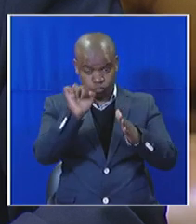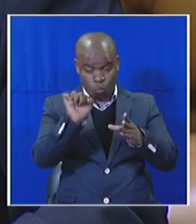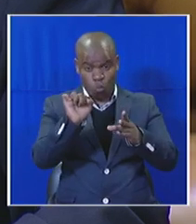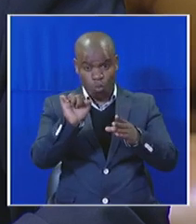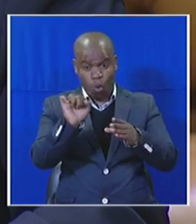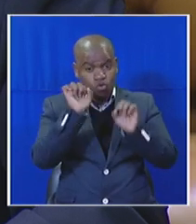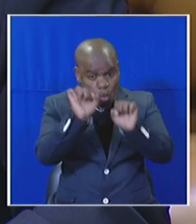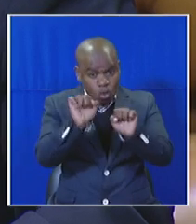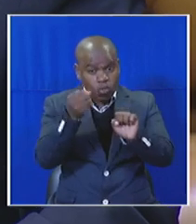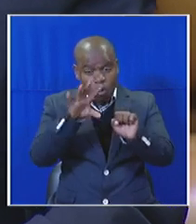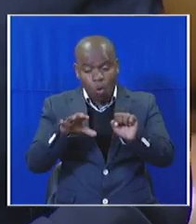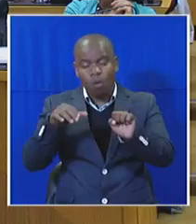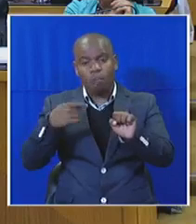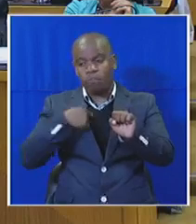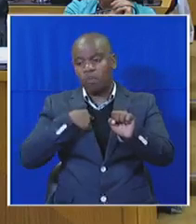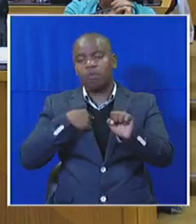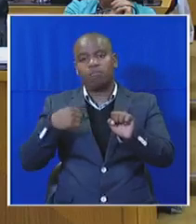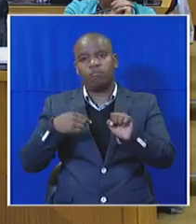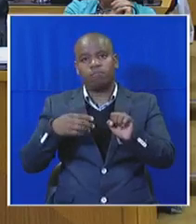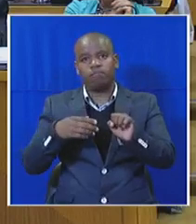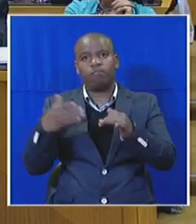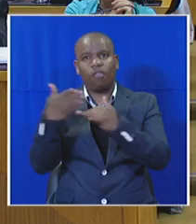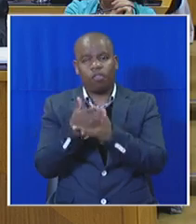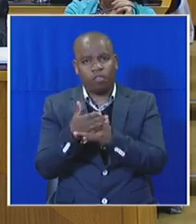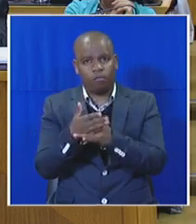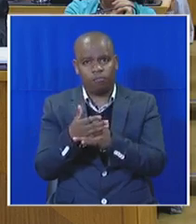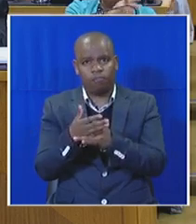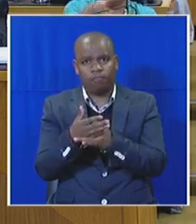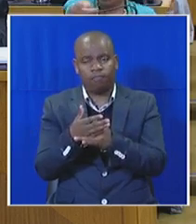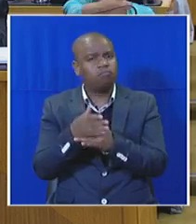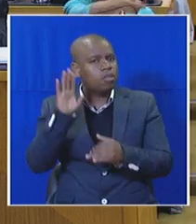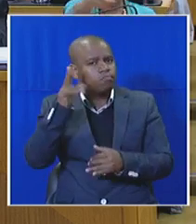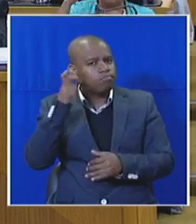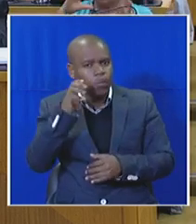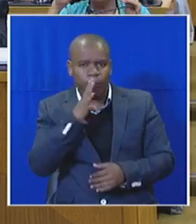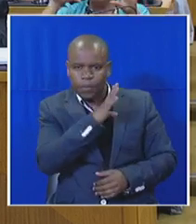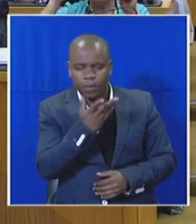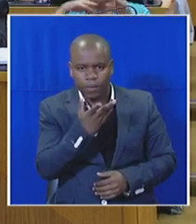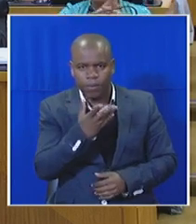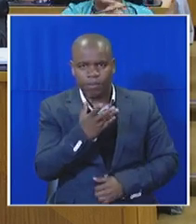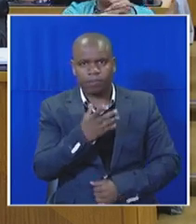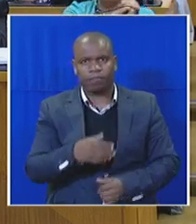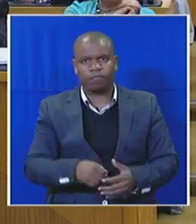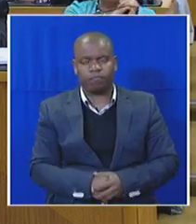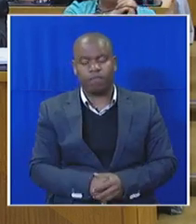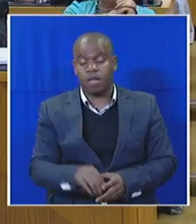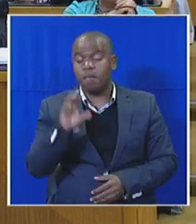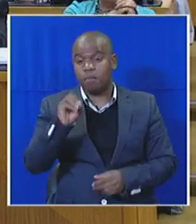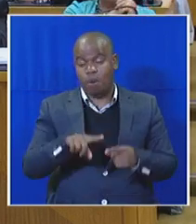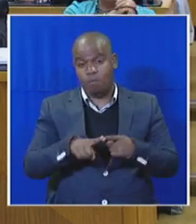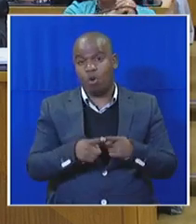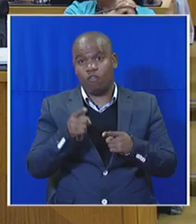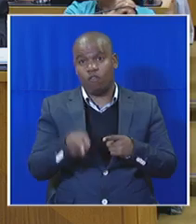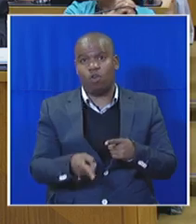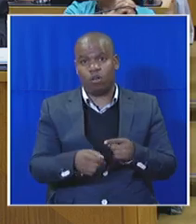country? Are you speaking Honorable. I can't hear you. Order. There's a point. Order.